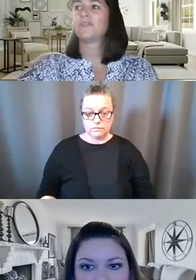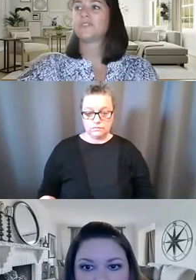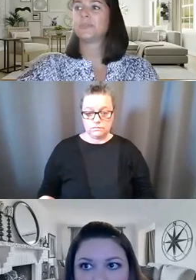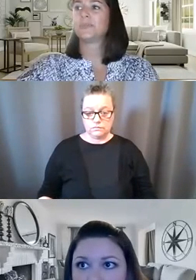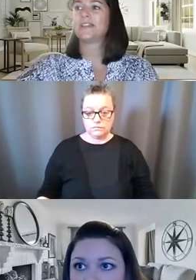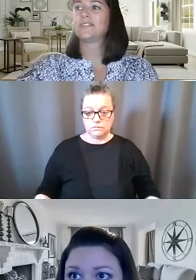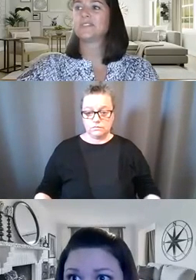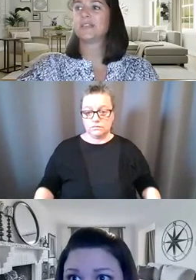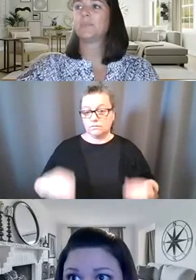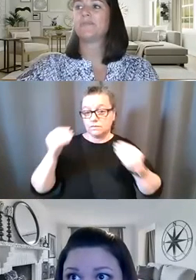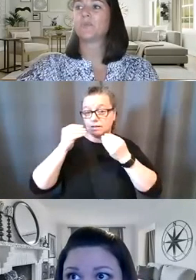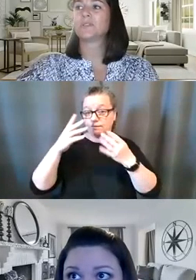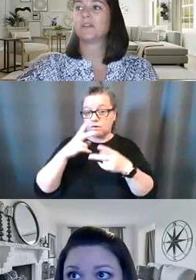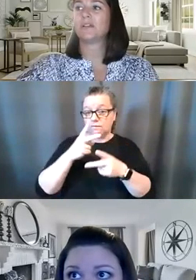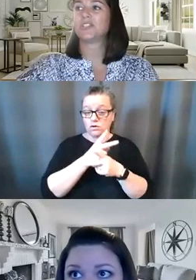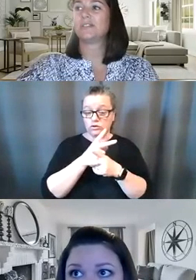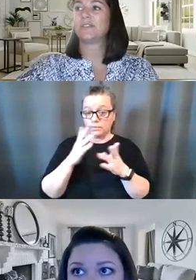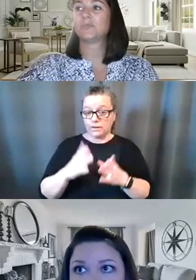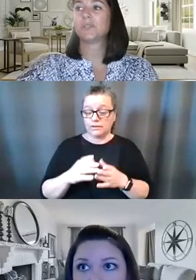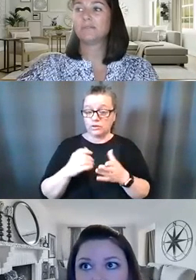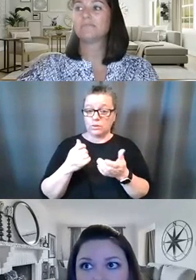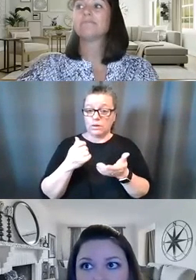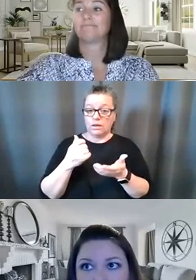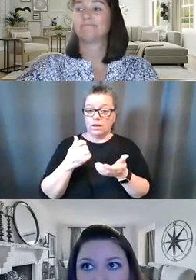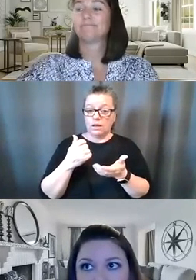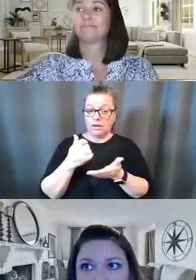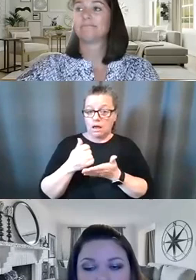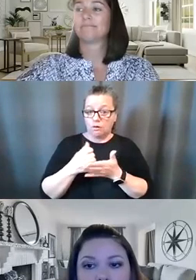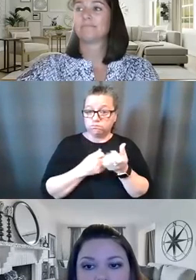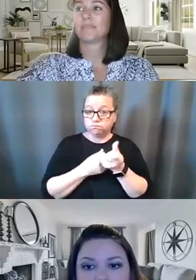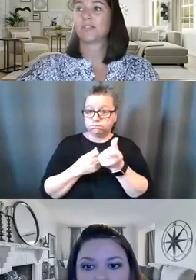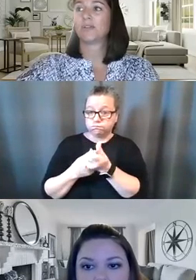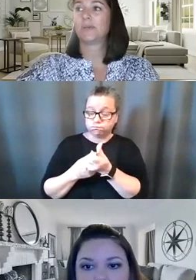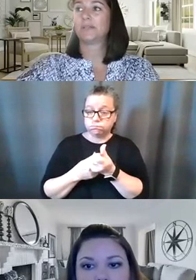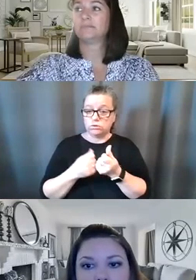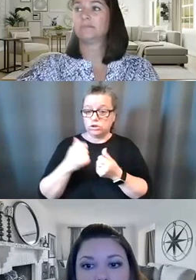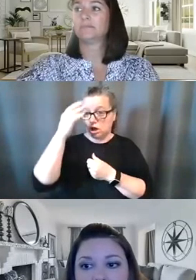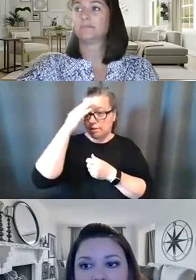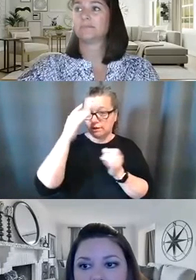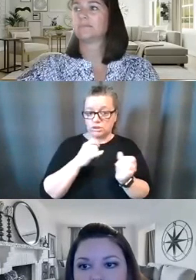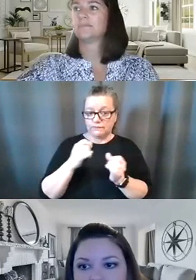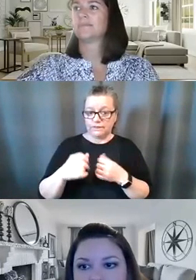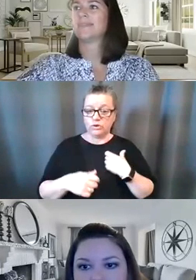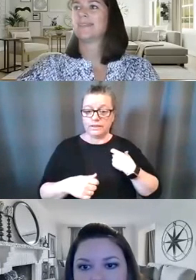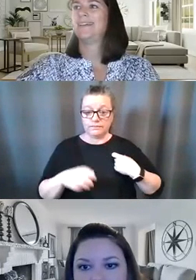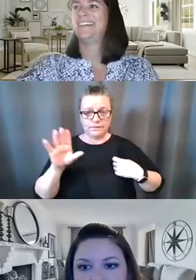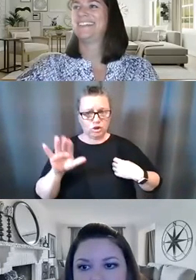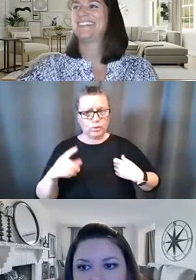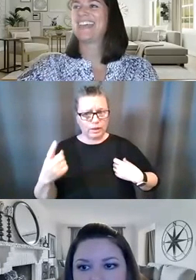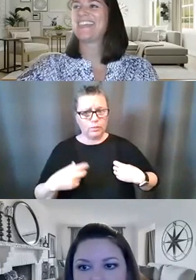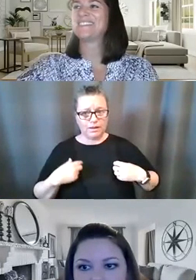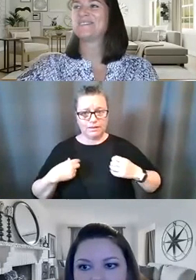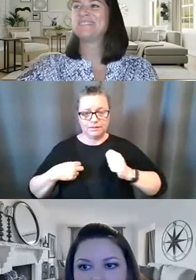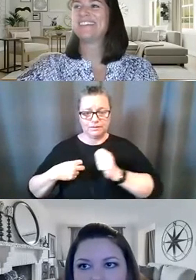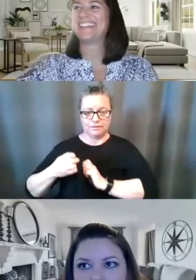Info for supervisors to help enforce knowledge individually. That's a great one. That is a great one.